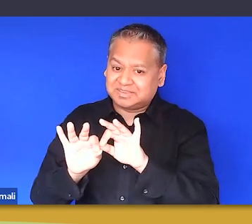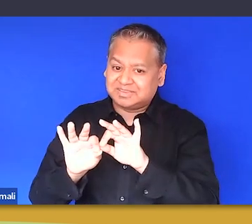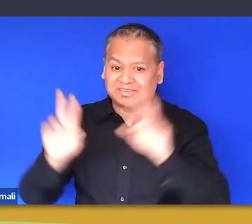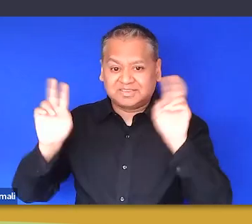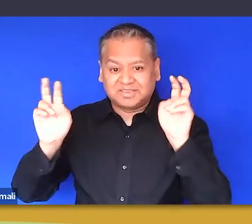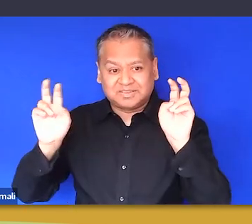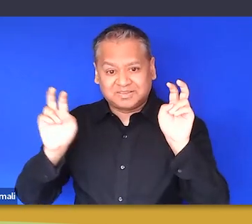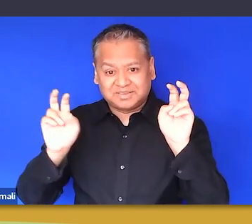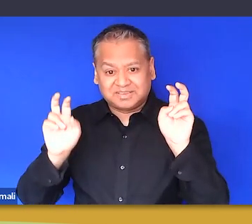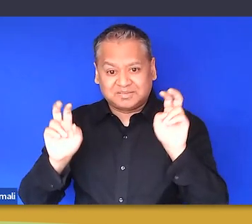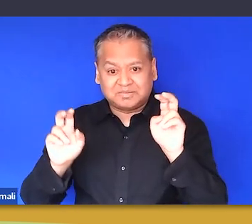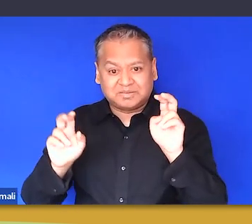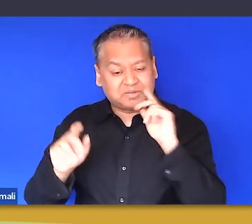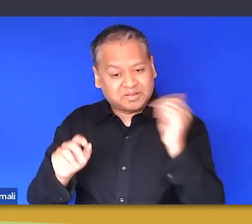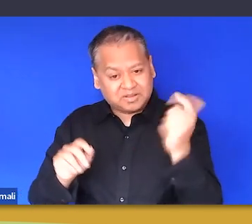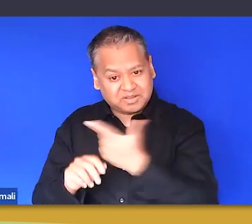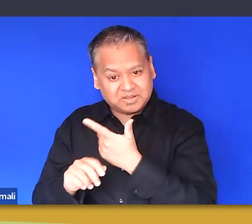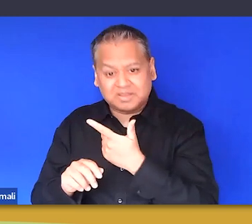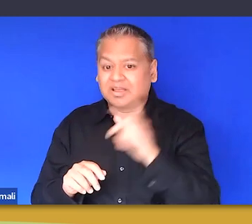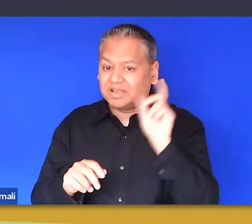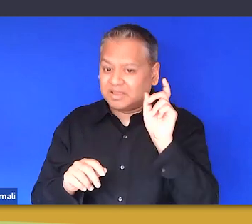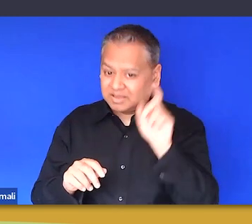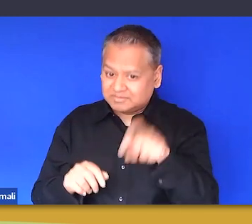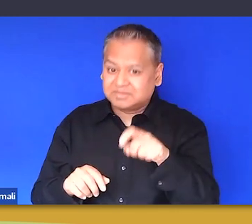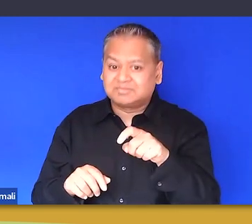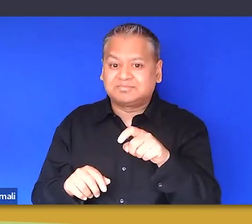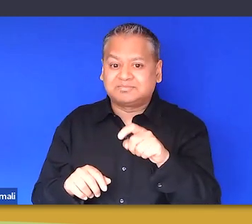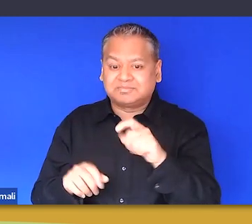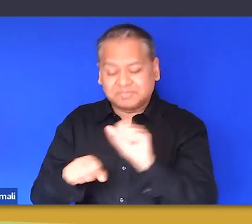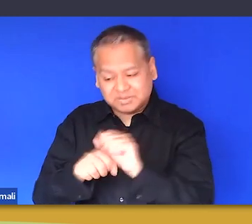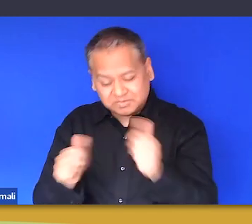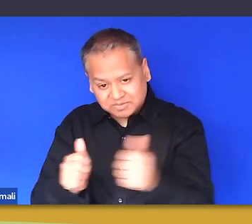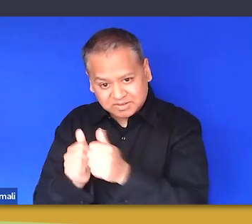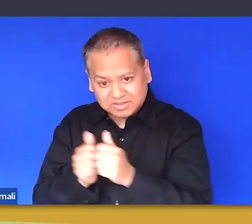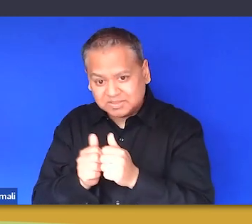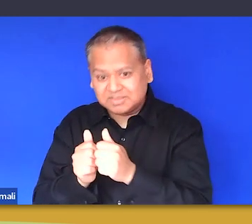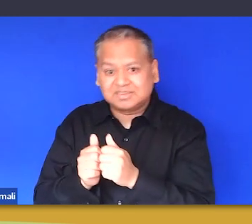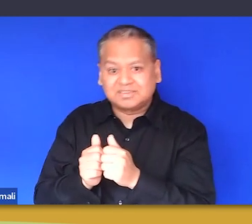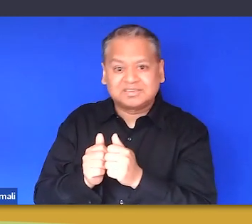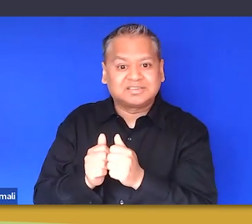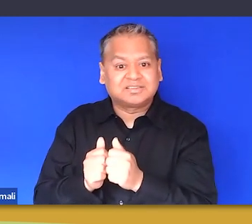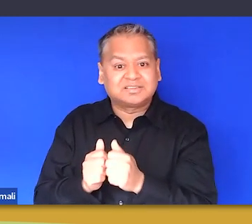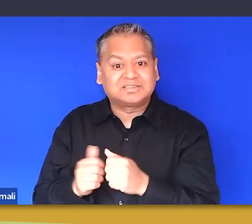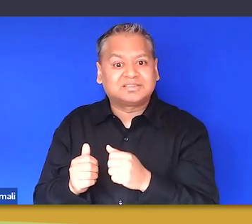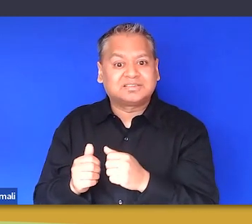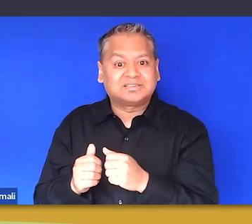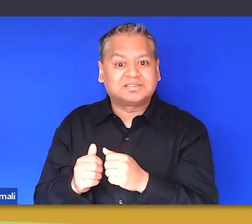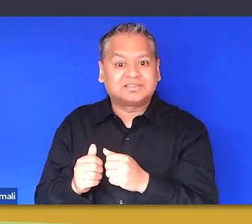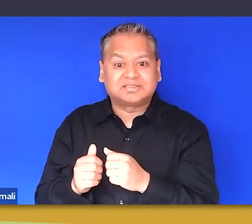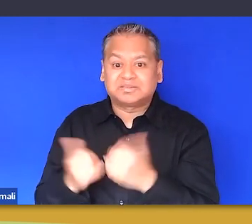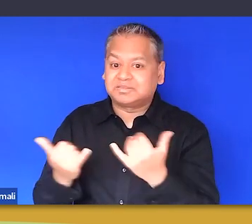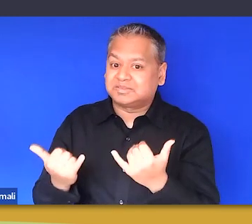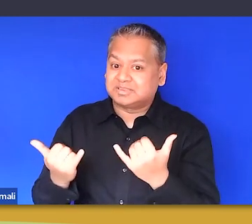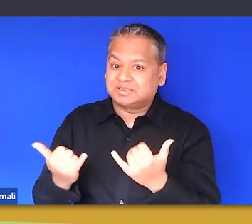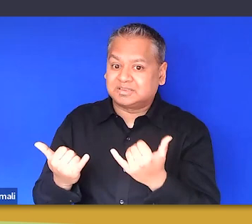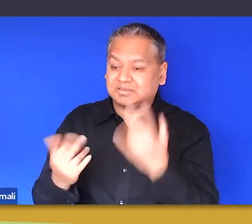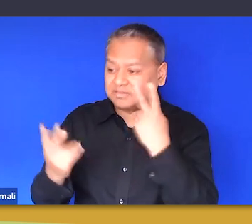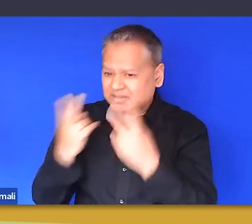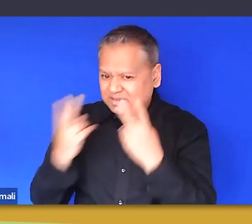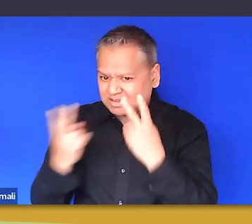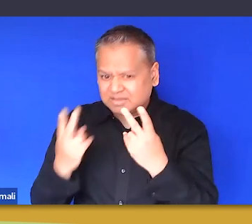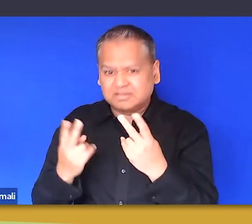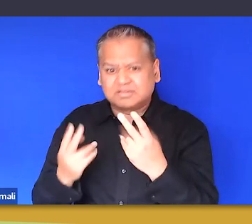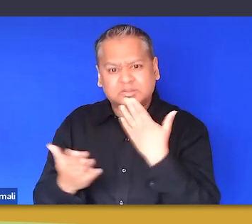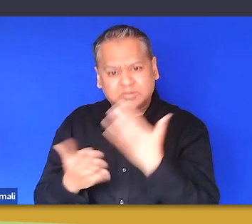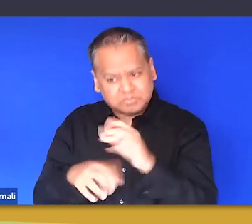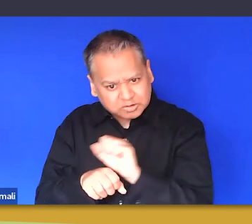are engaged in this important and vital work. But we know that there is more work to do. From the tragic killing of